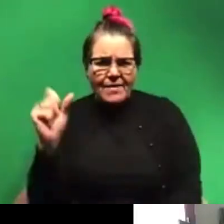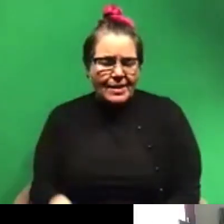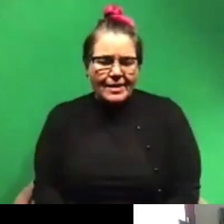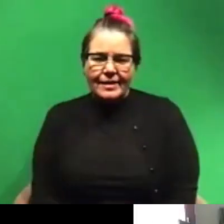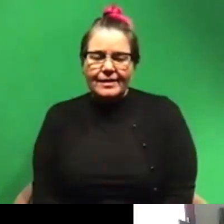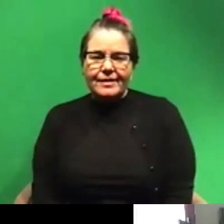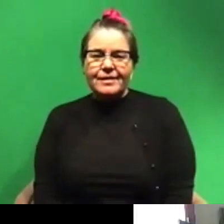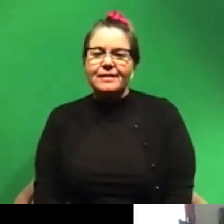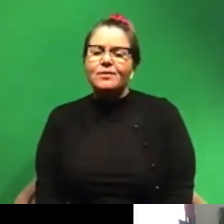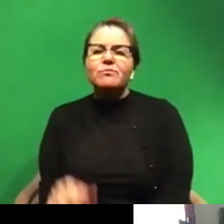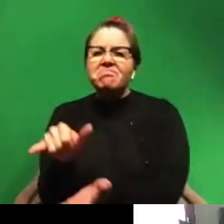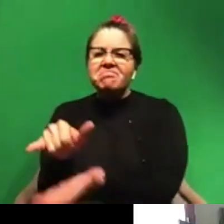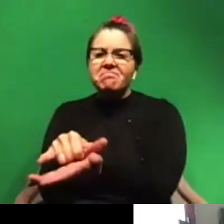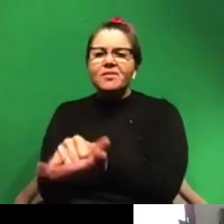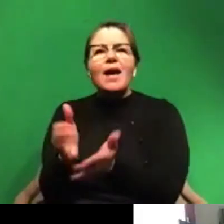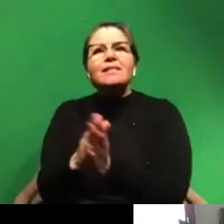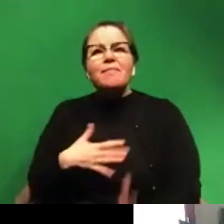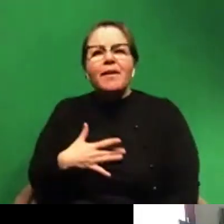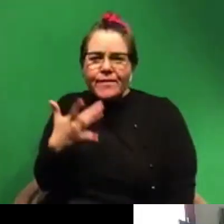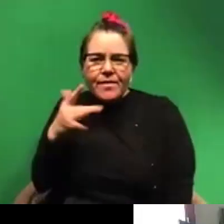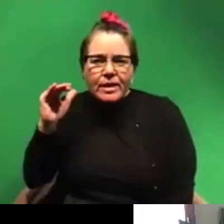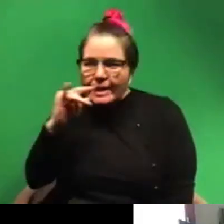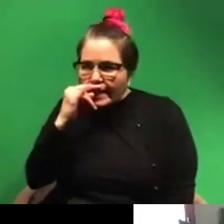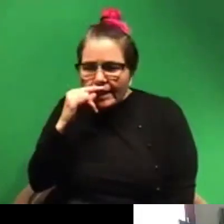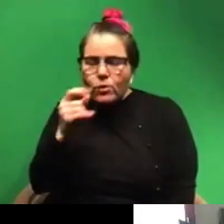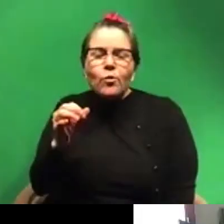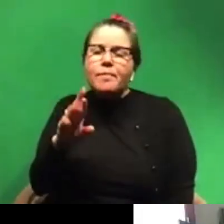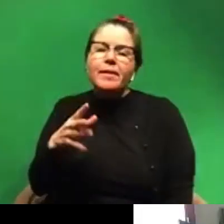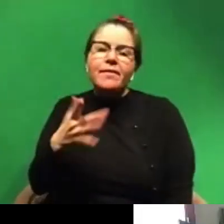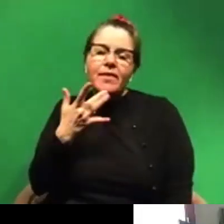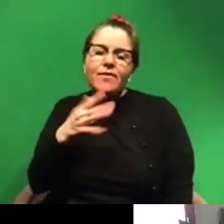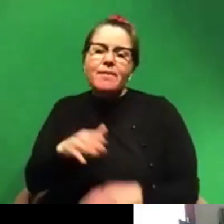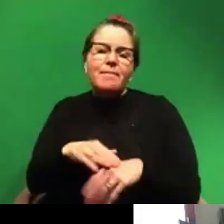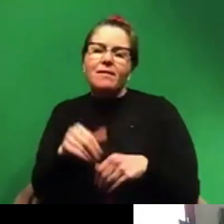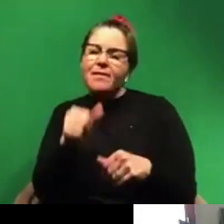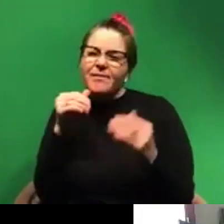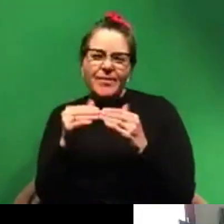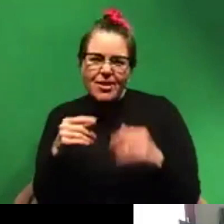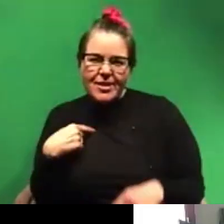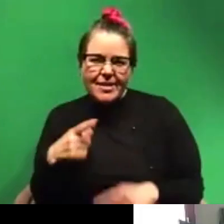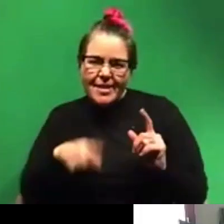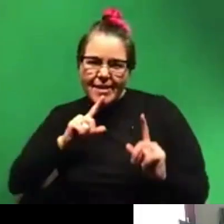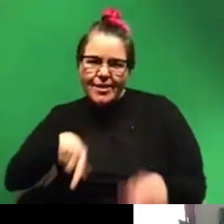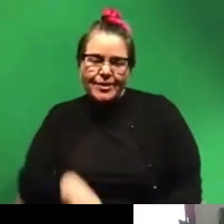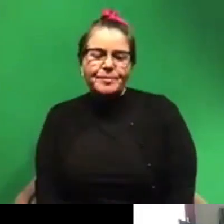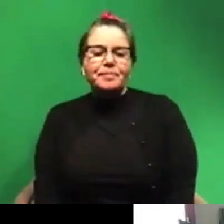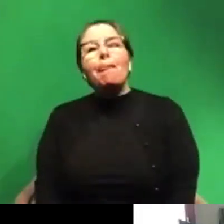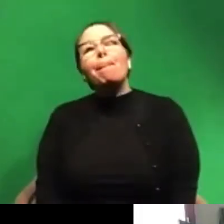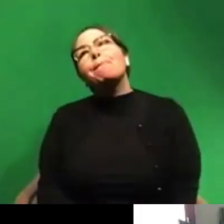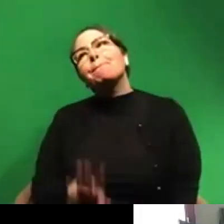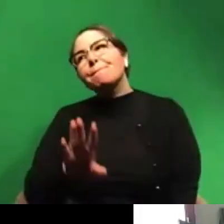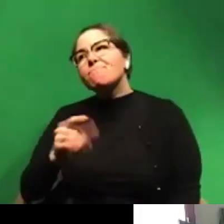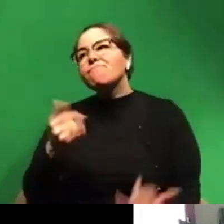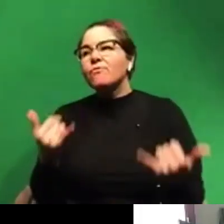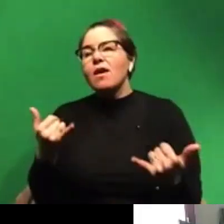That's like asking who my favorite kid is or my favorite pet. Like, that's just not fair. Yeah. Right now, I really like